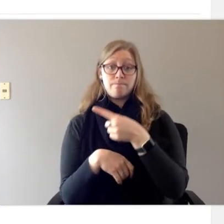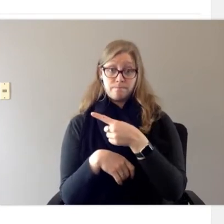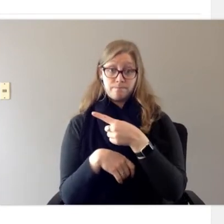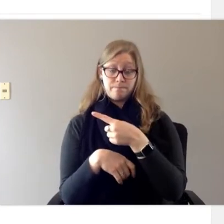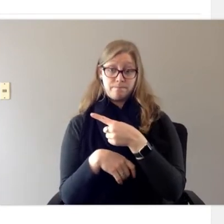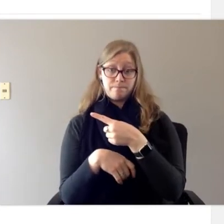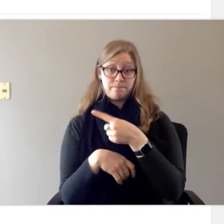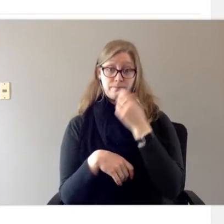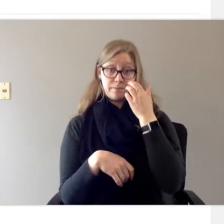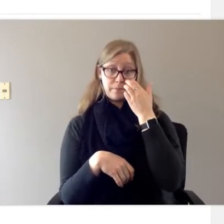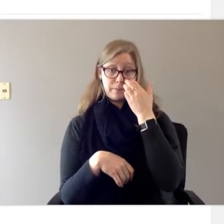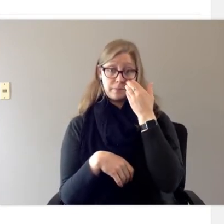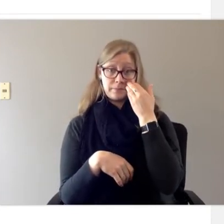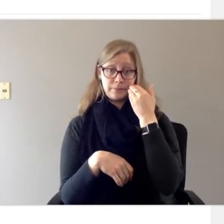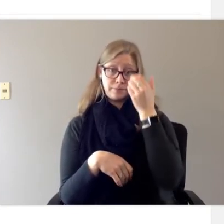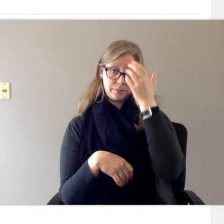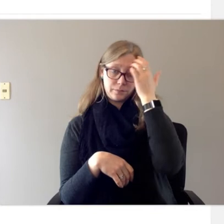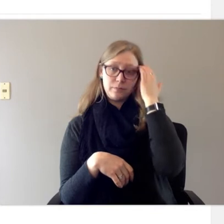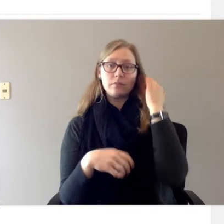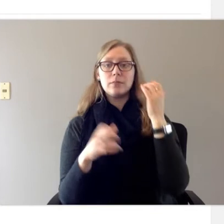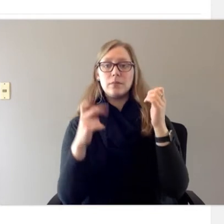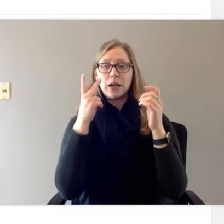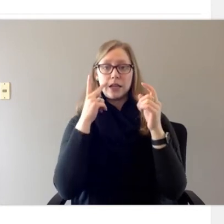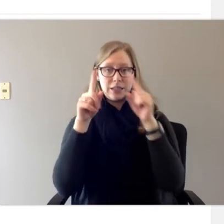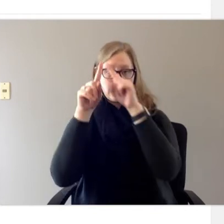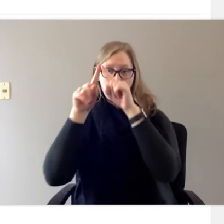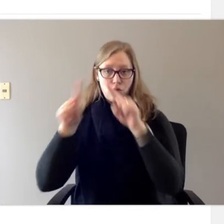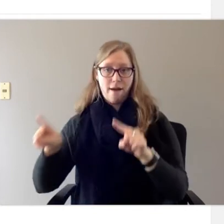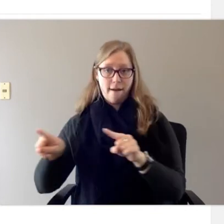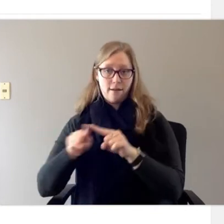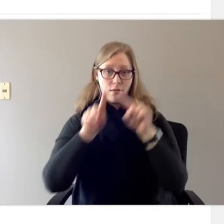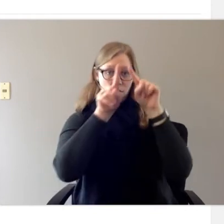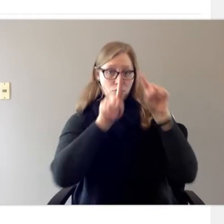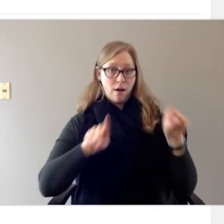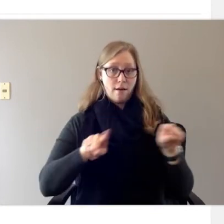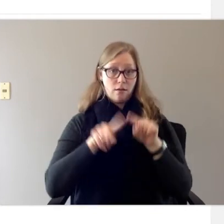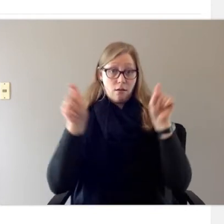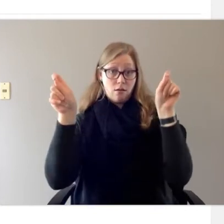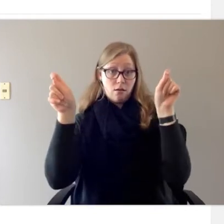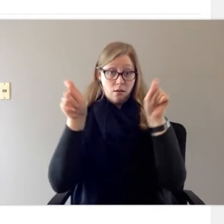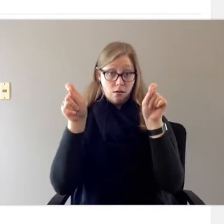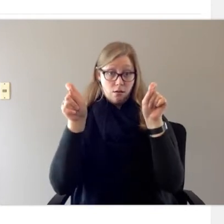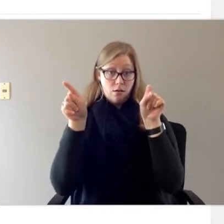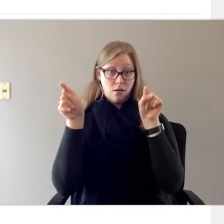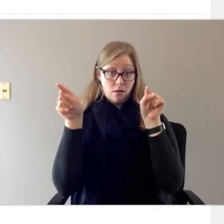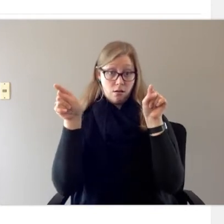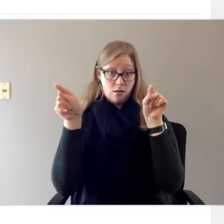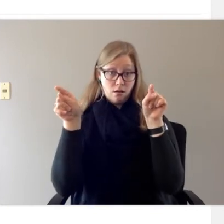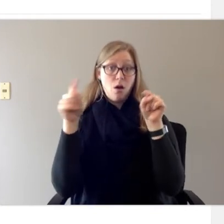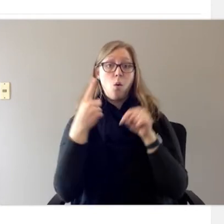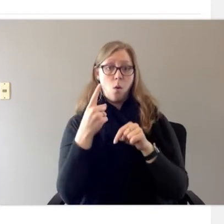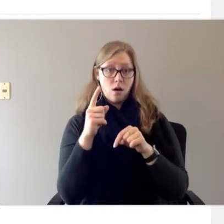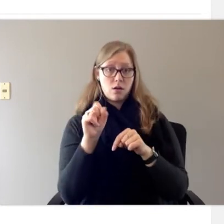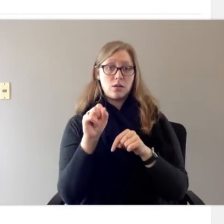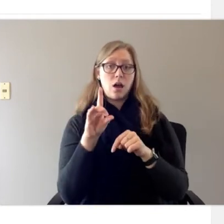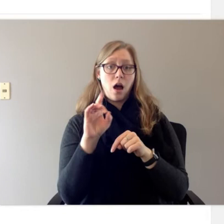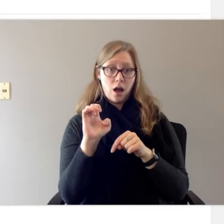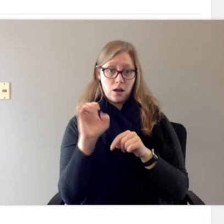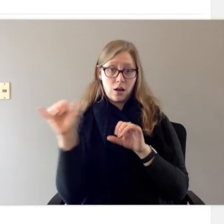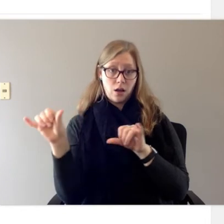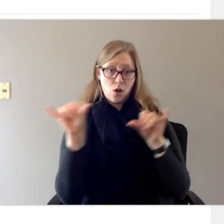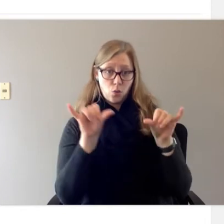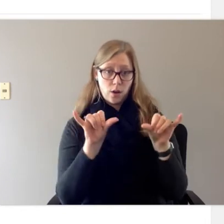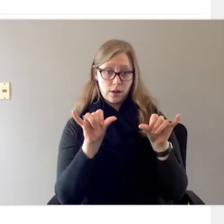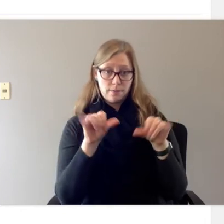we have one tick mark here, one tick mark here, so we have one congruent side. And then we have this angle, which has